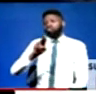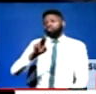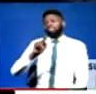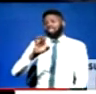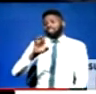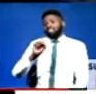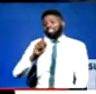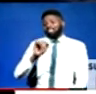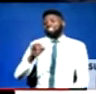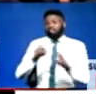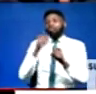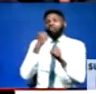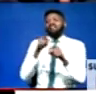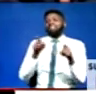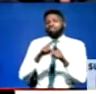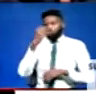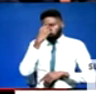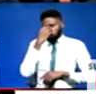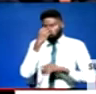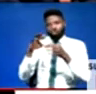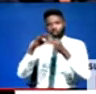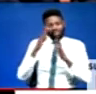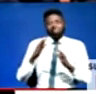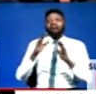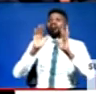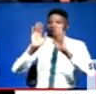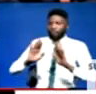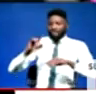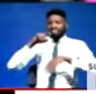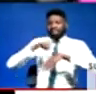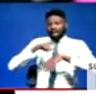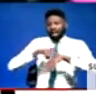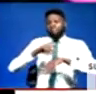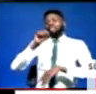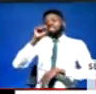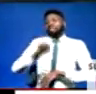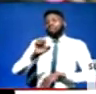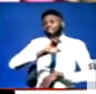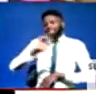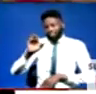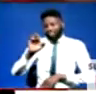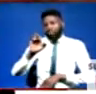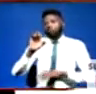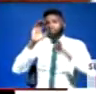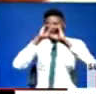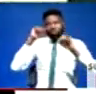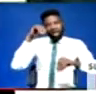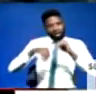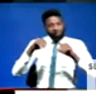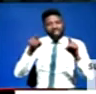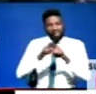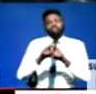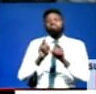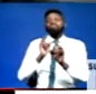for Southeastern region in the August 2022 presidential election, also made it to the list. Others picked for EALA jobs